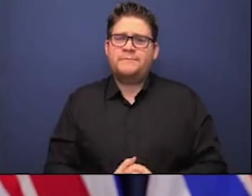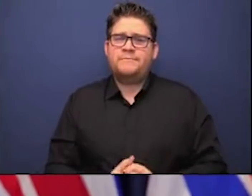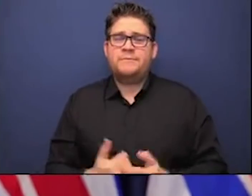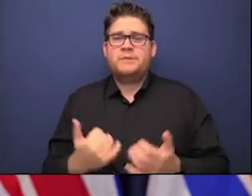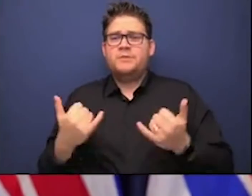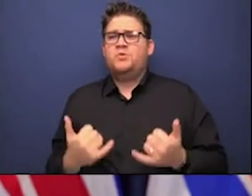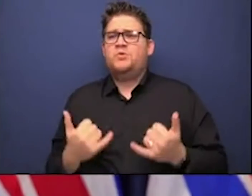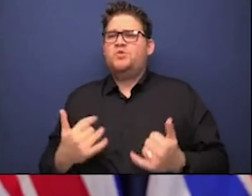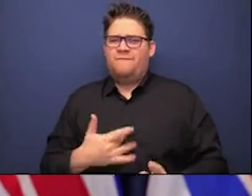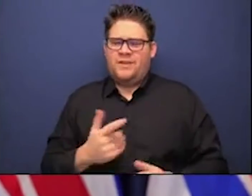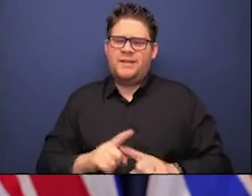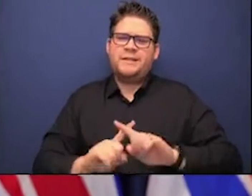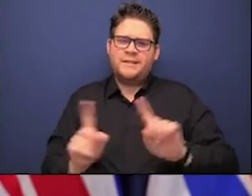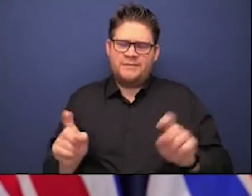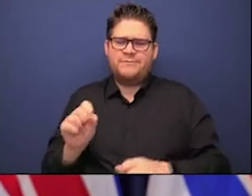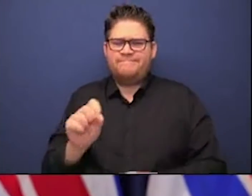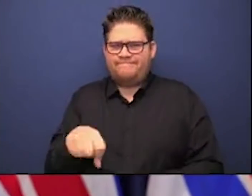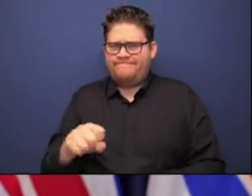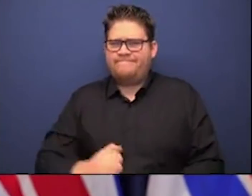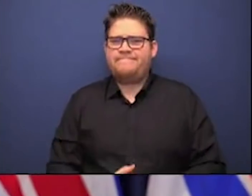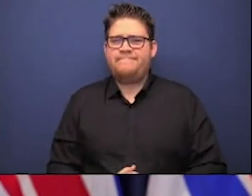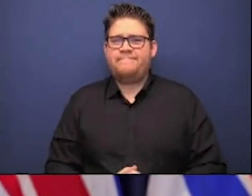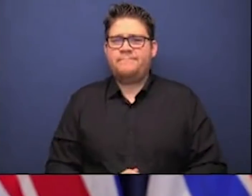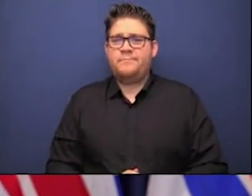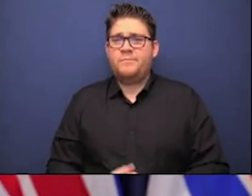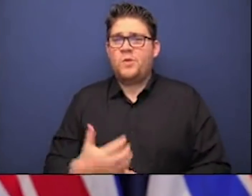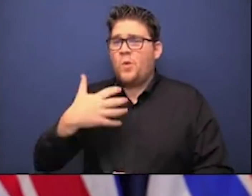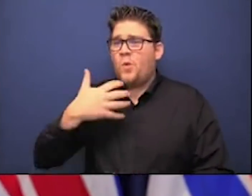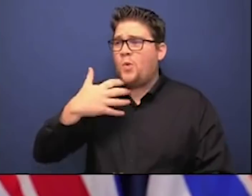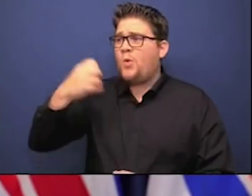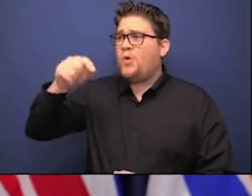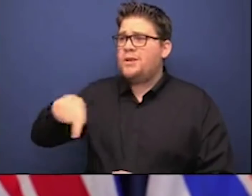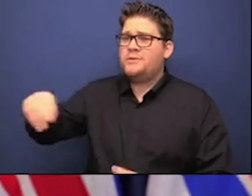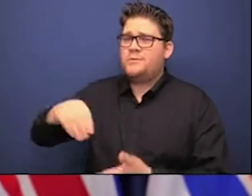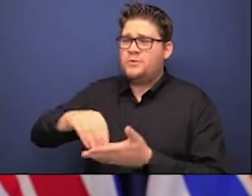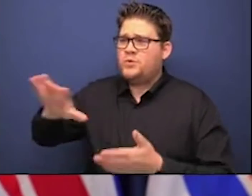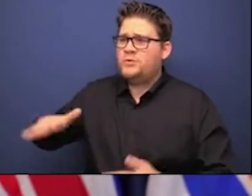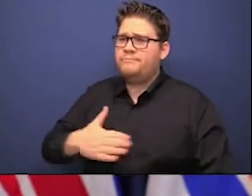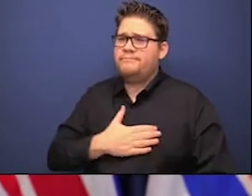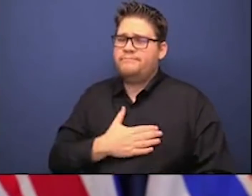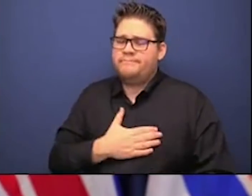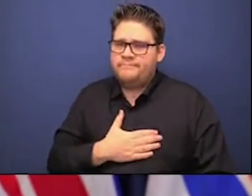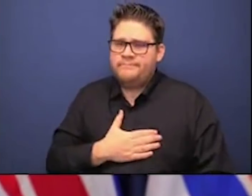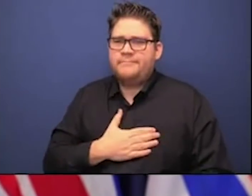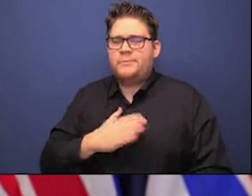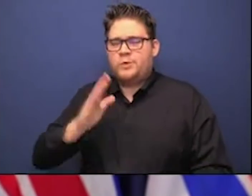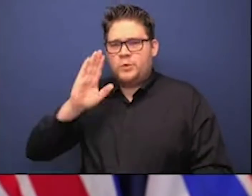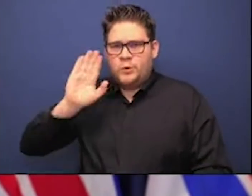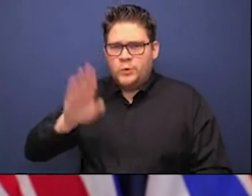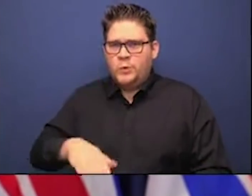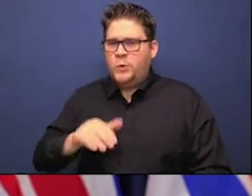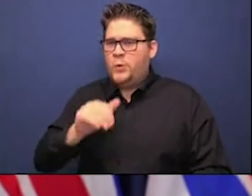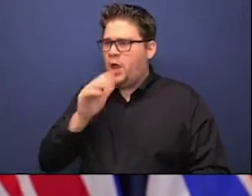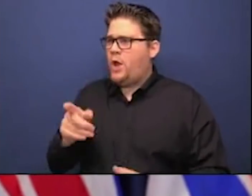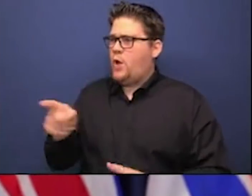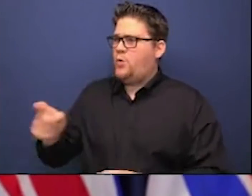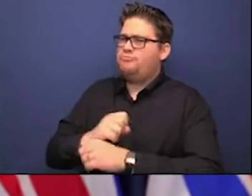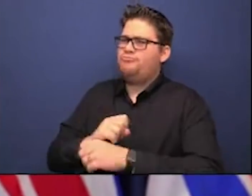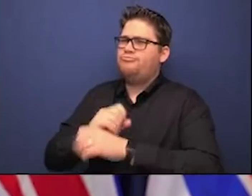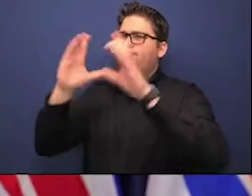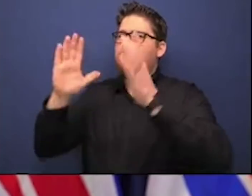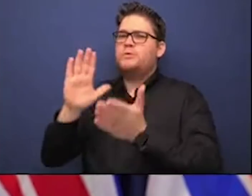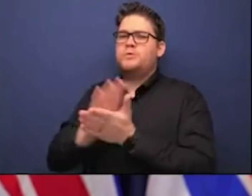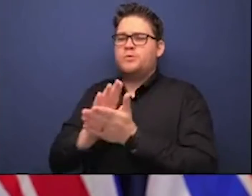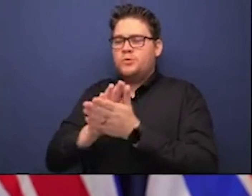older students, we recognize that this is not how you had envisioned spending your final school years.